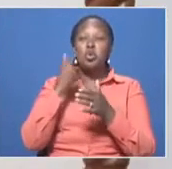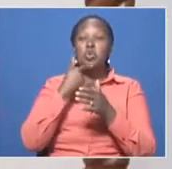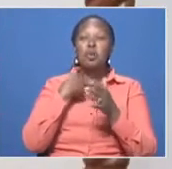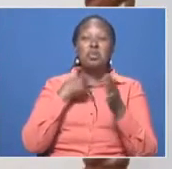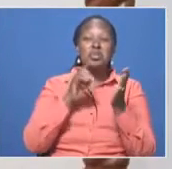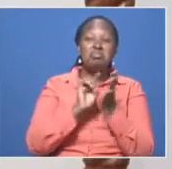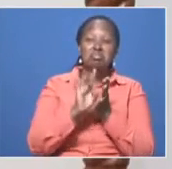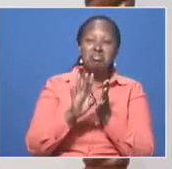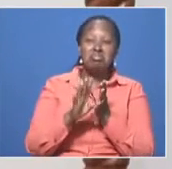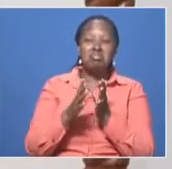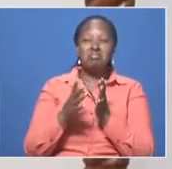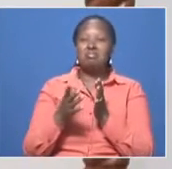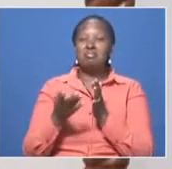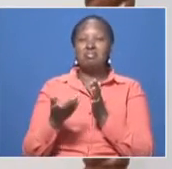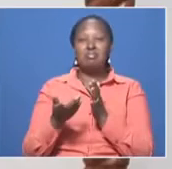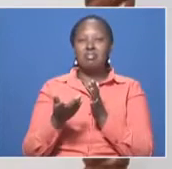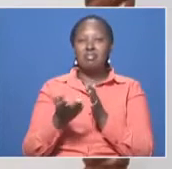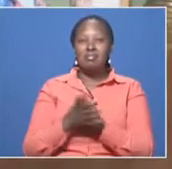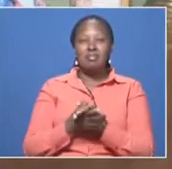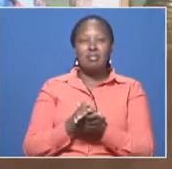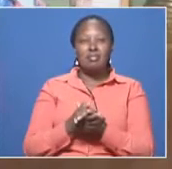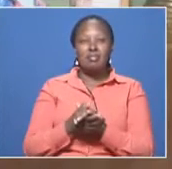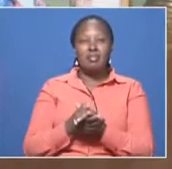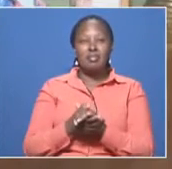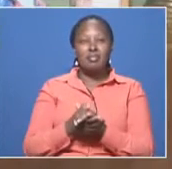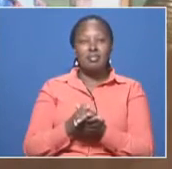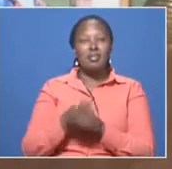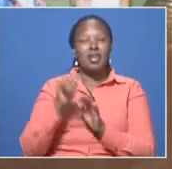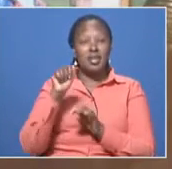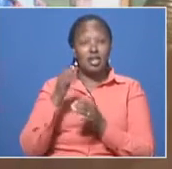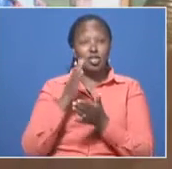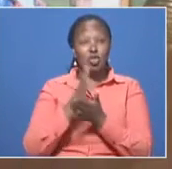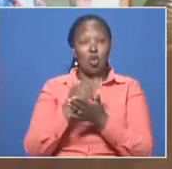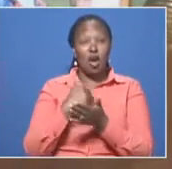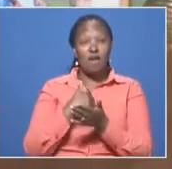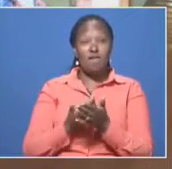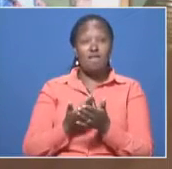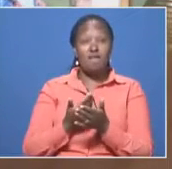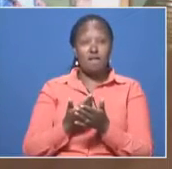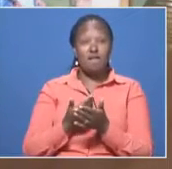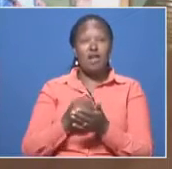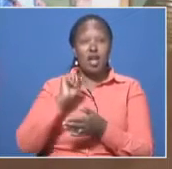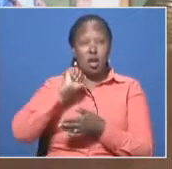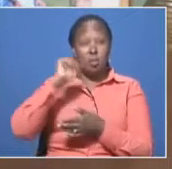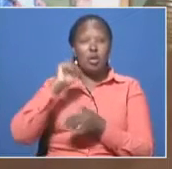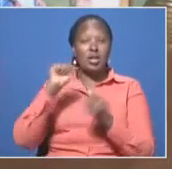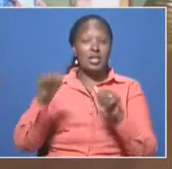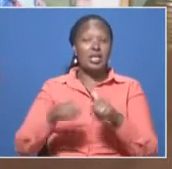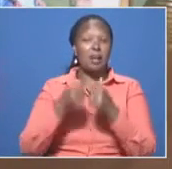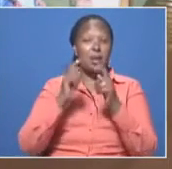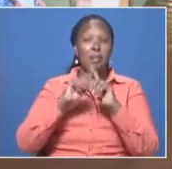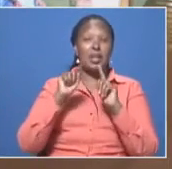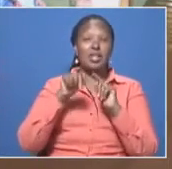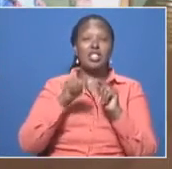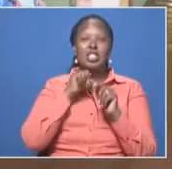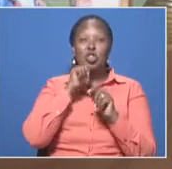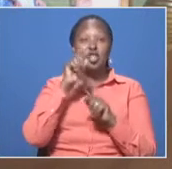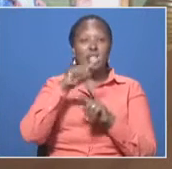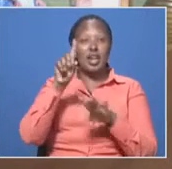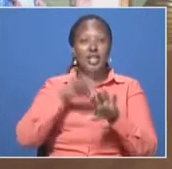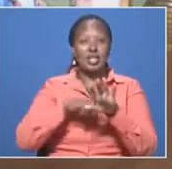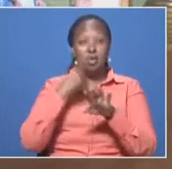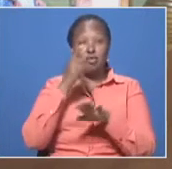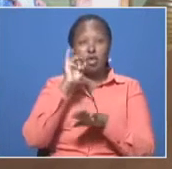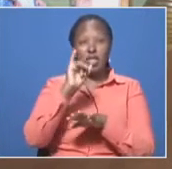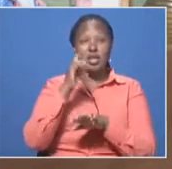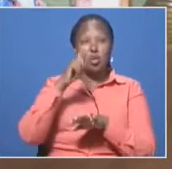want to put to put in. I mean, yes, there's still politics happening, but this is not the time for that. I